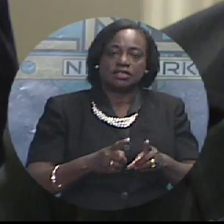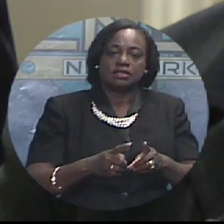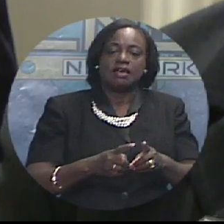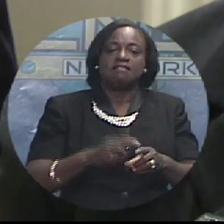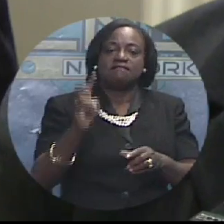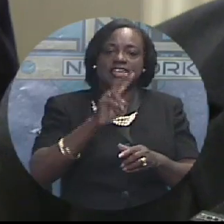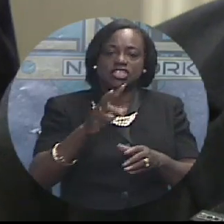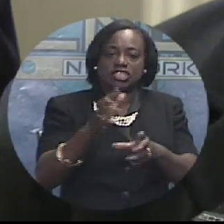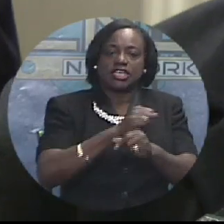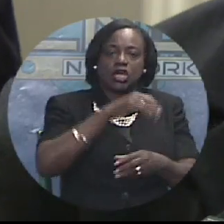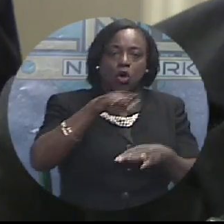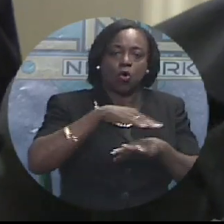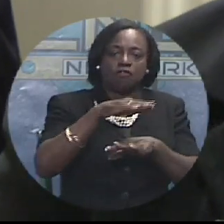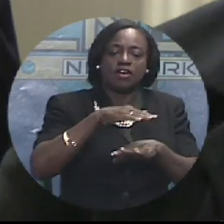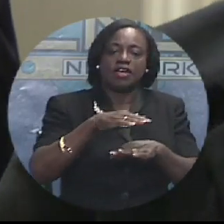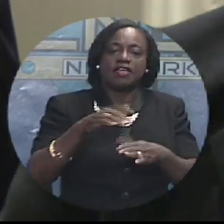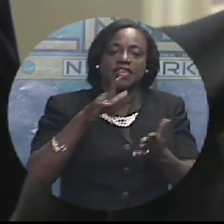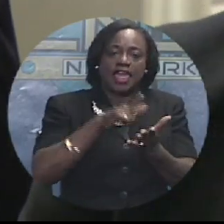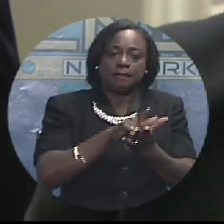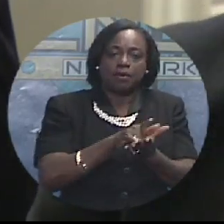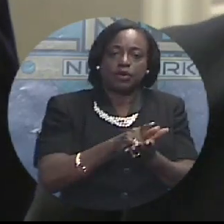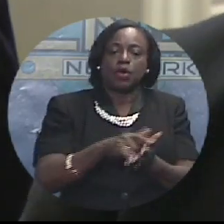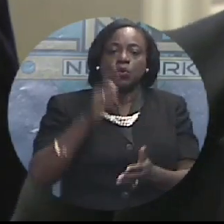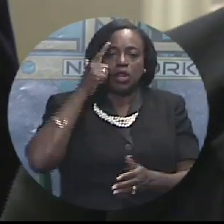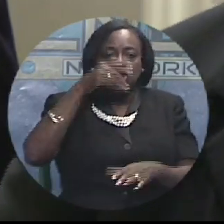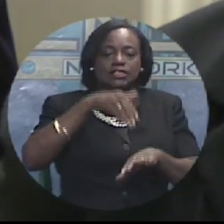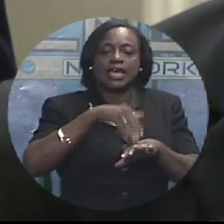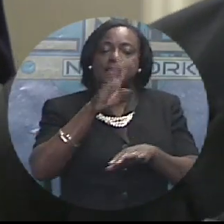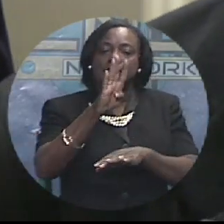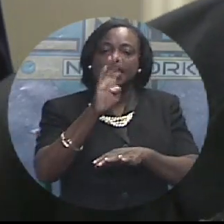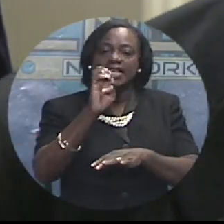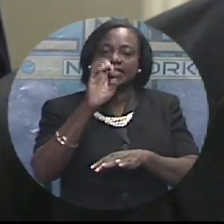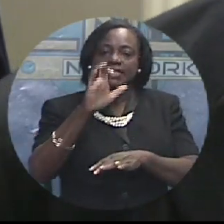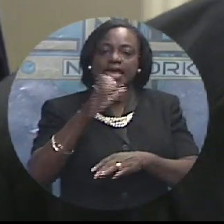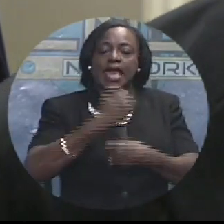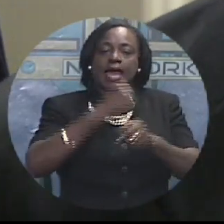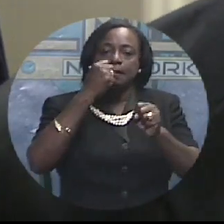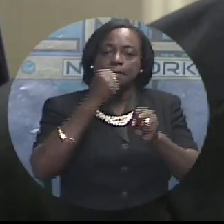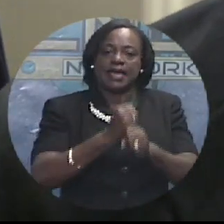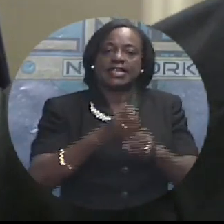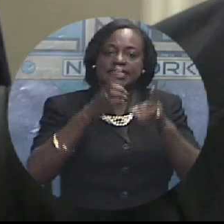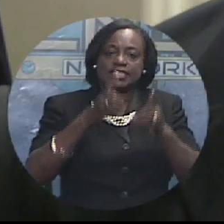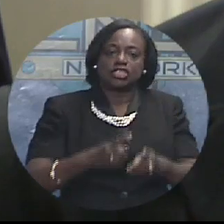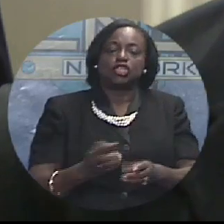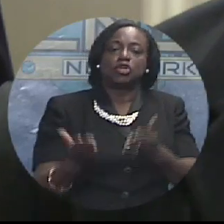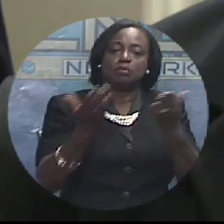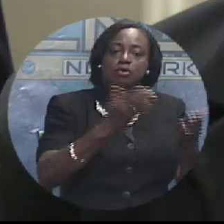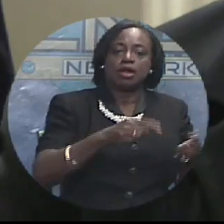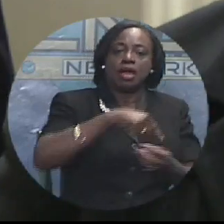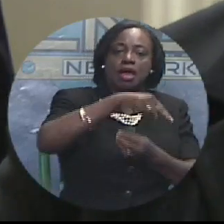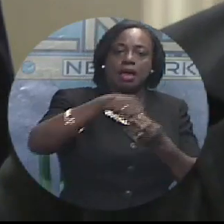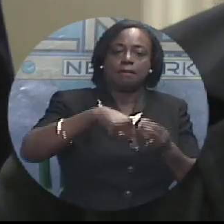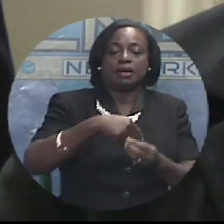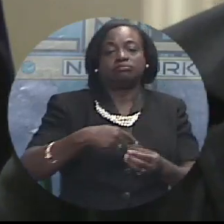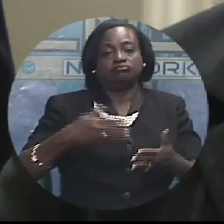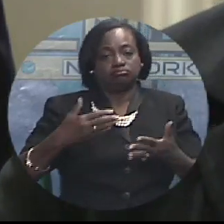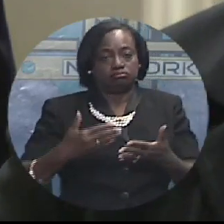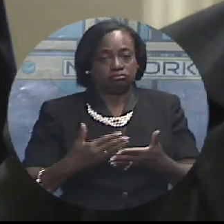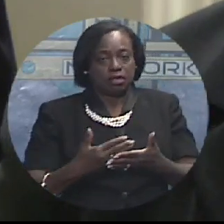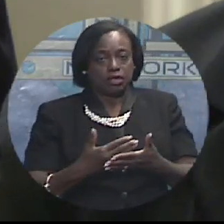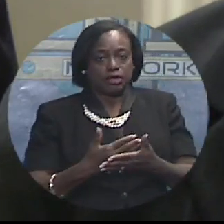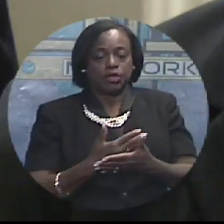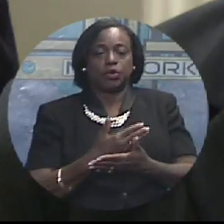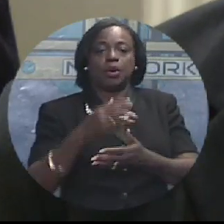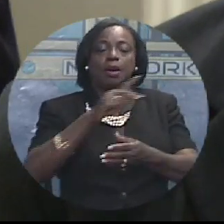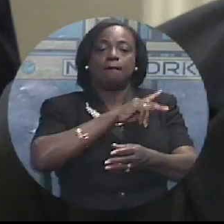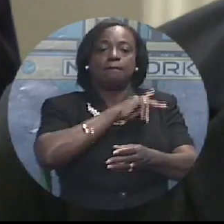over the airport, and we looked at BEC and made a decision to bring about a new paradigm, the Bahamas Power